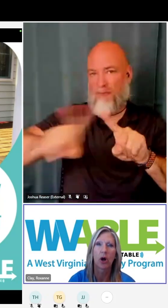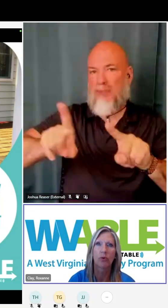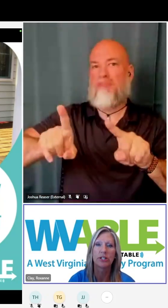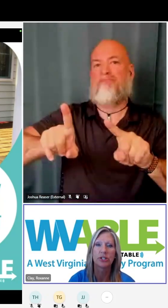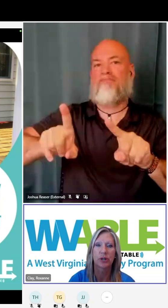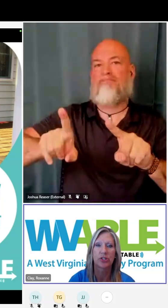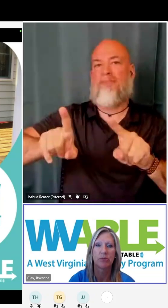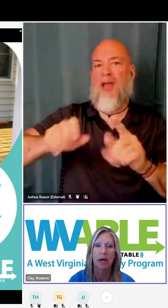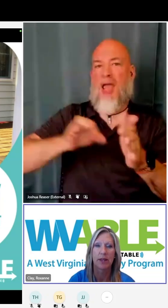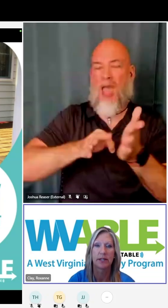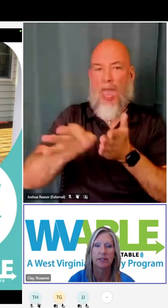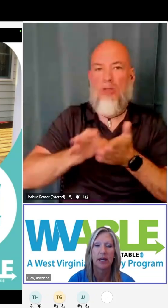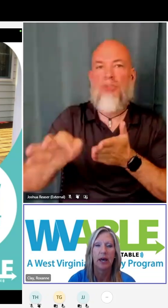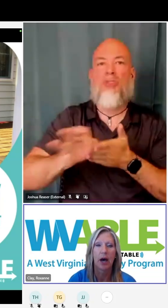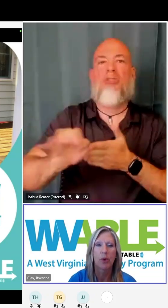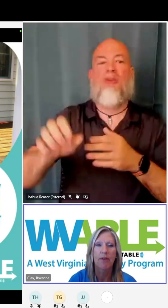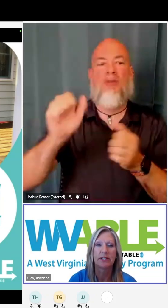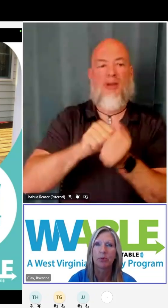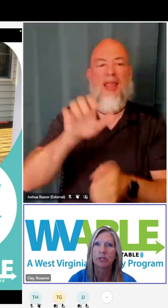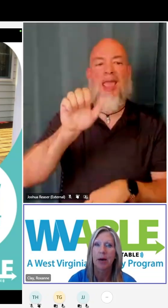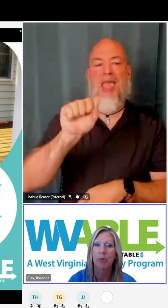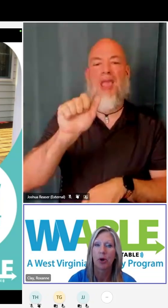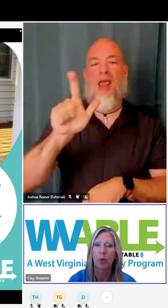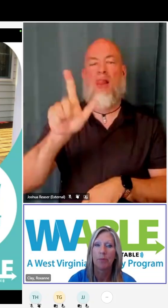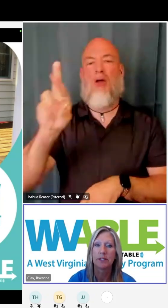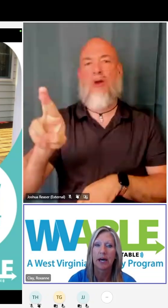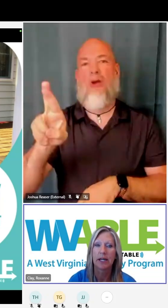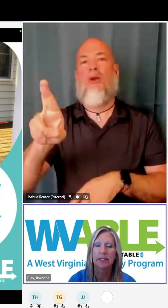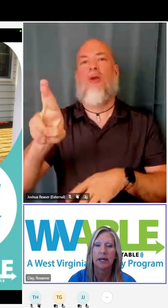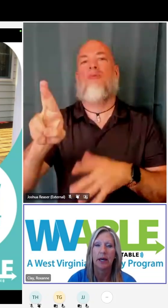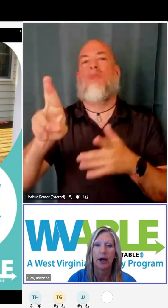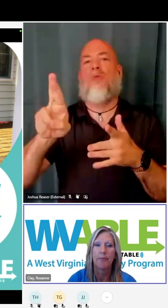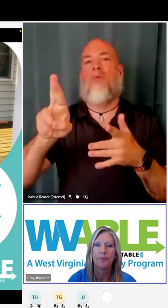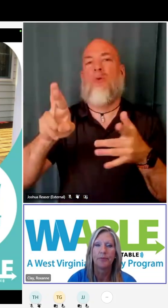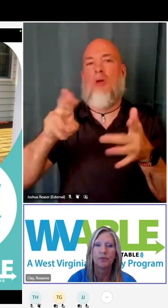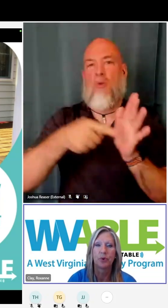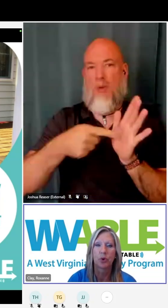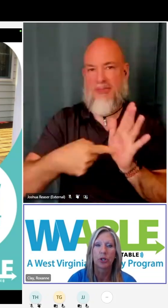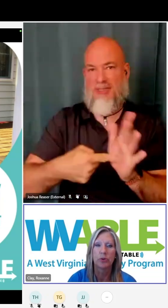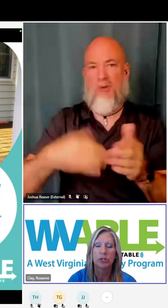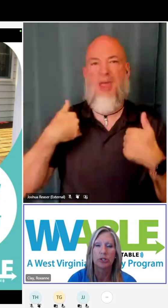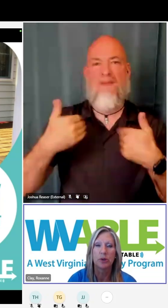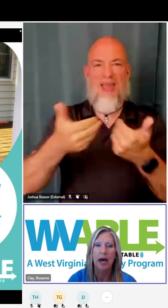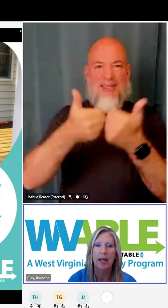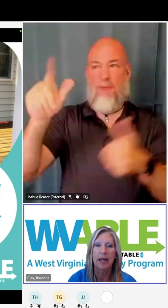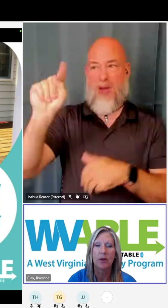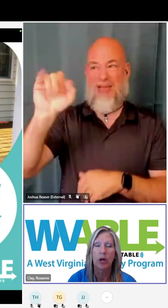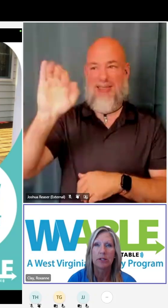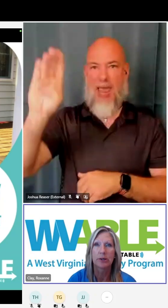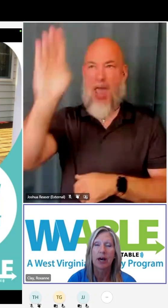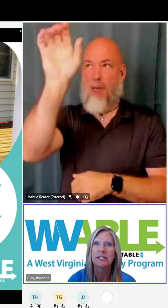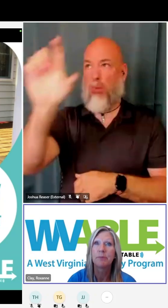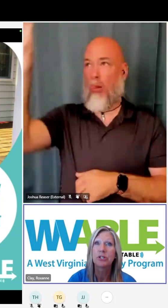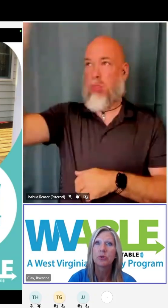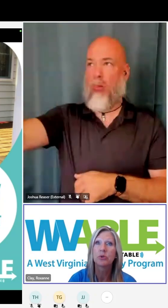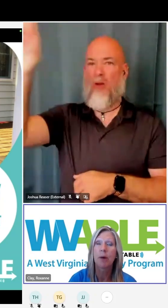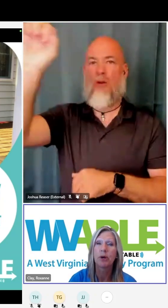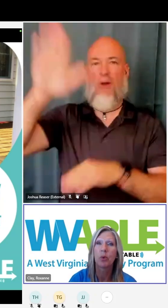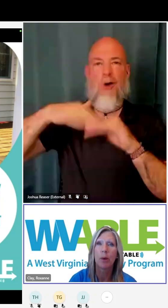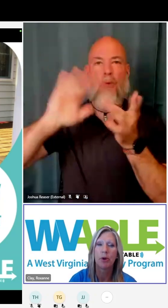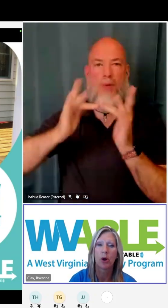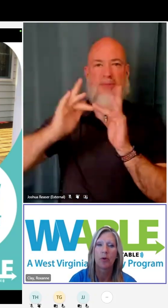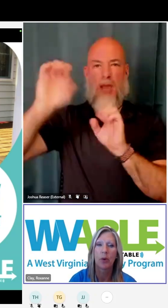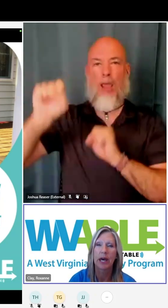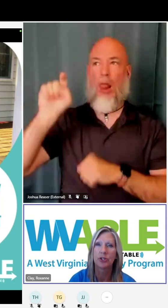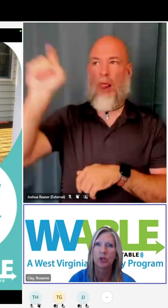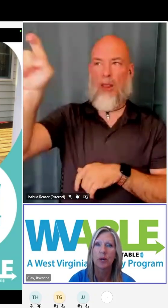org ALR registration method. We have a separate tab on our website. for you to do that. And then we also have a special